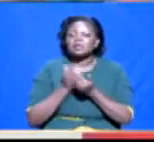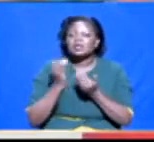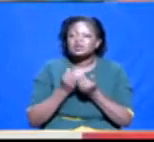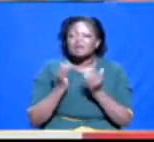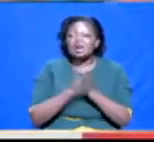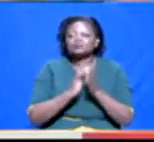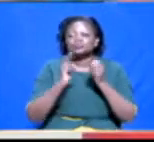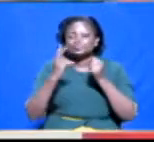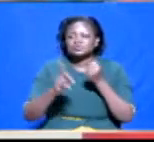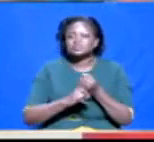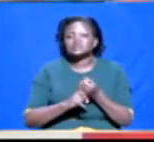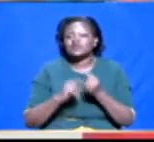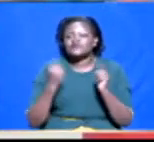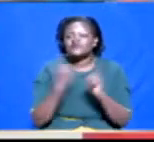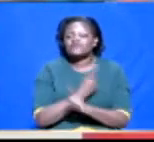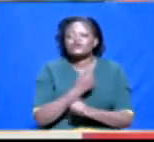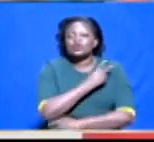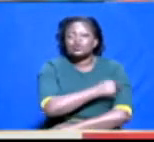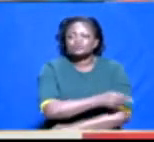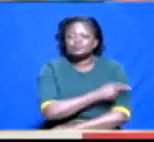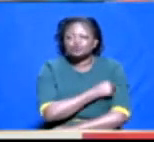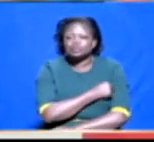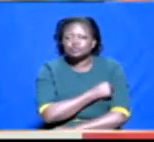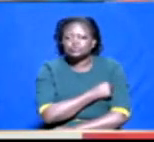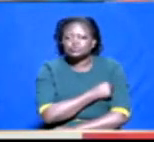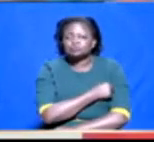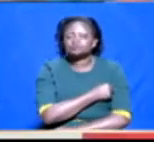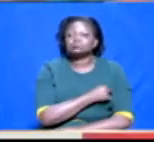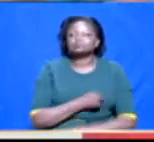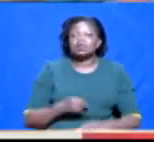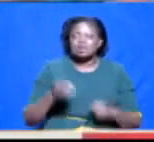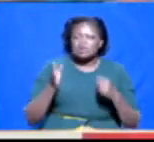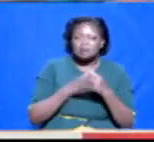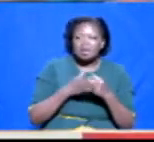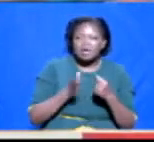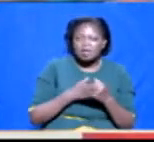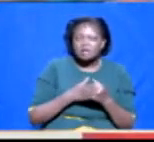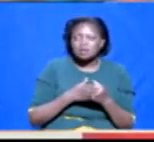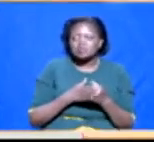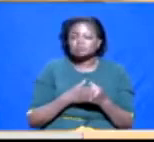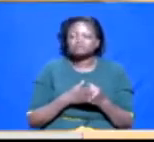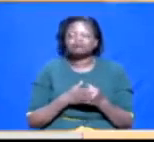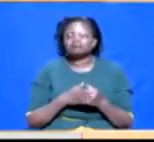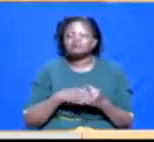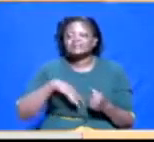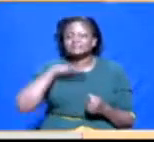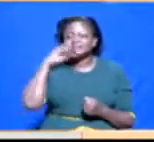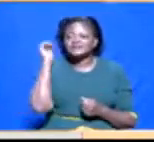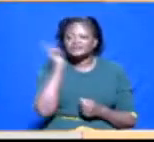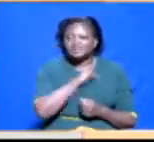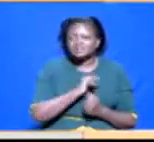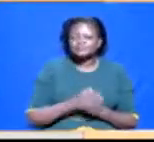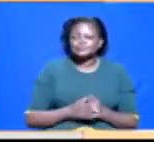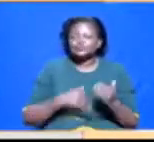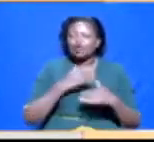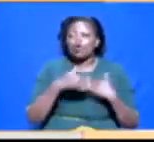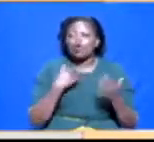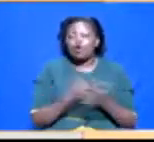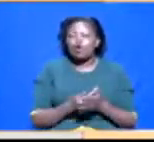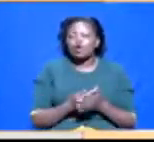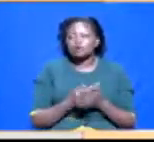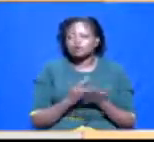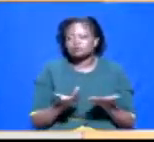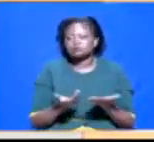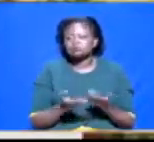26 are from various health facilities countrywide. 9 patients have succumbed to the disease. All of them are late